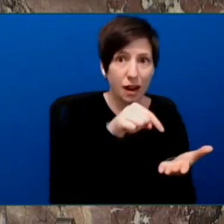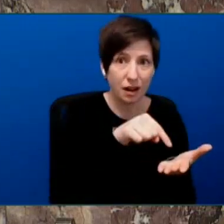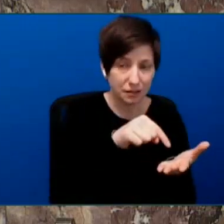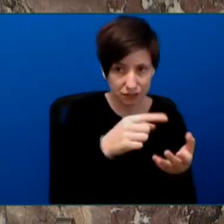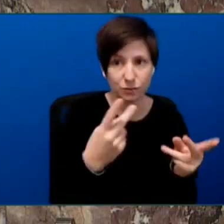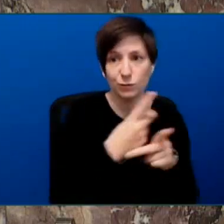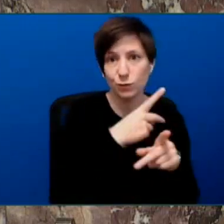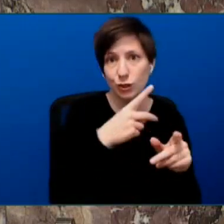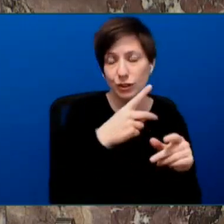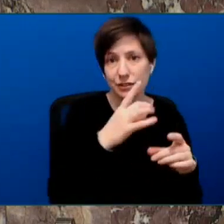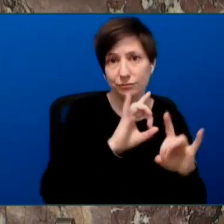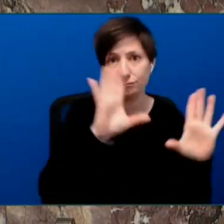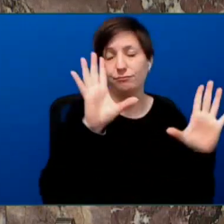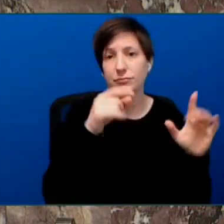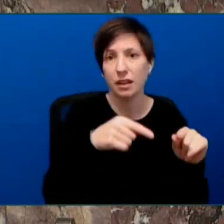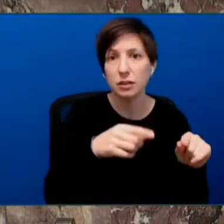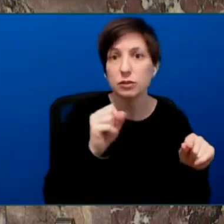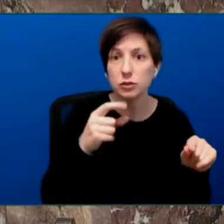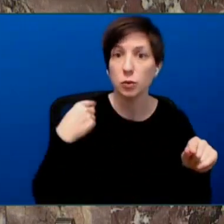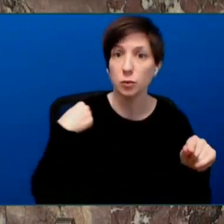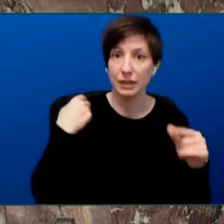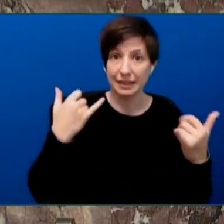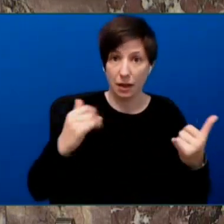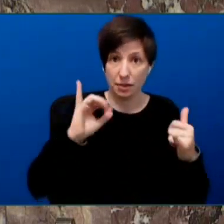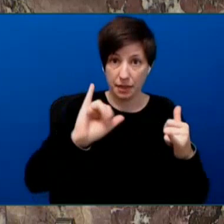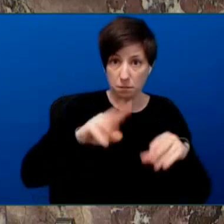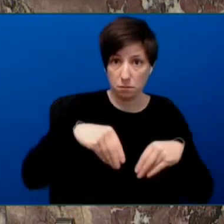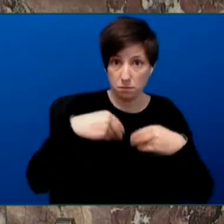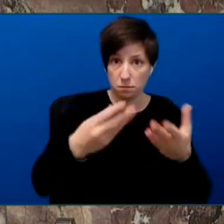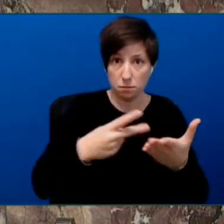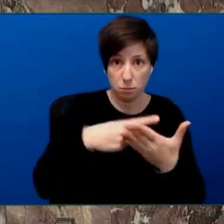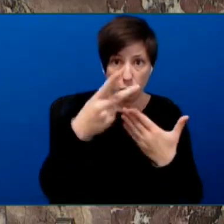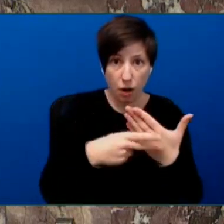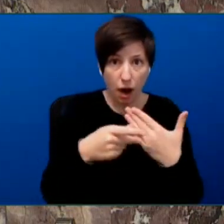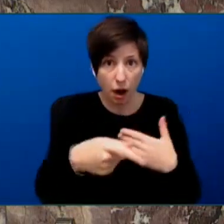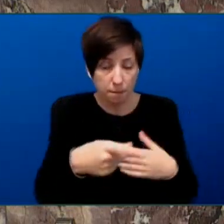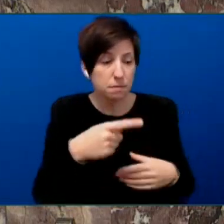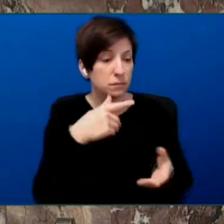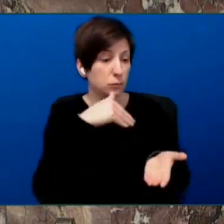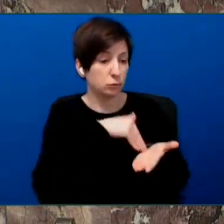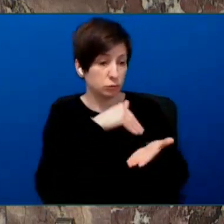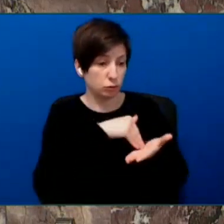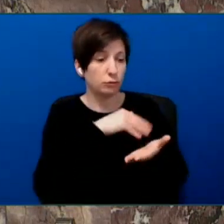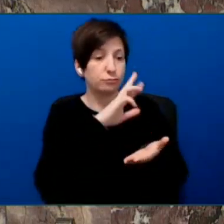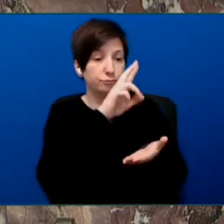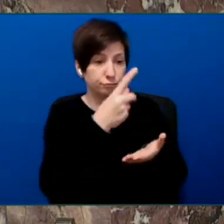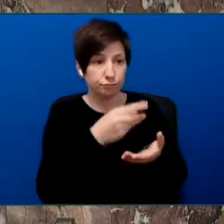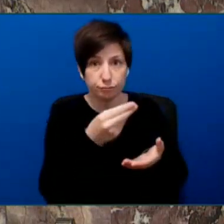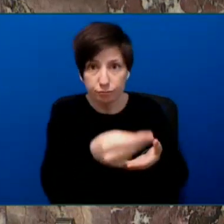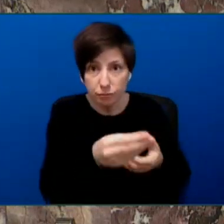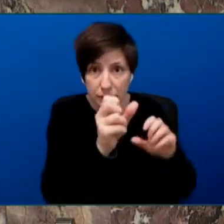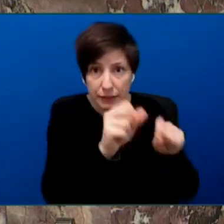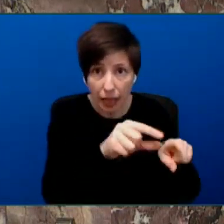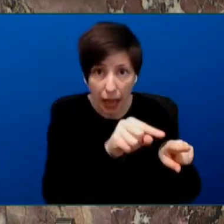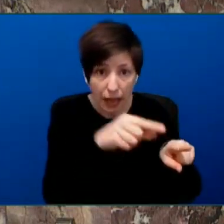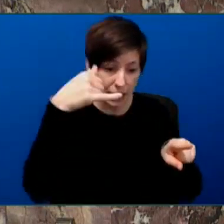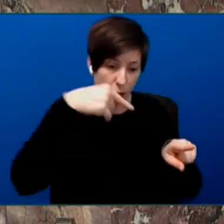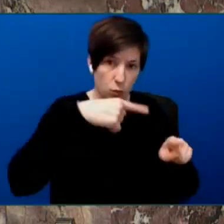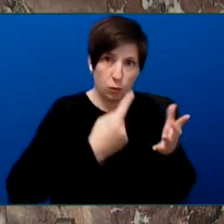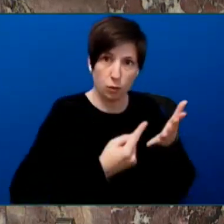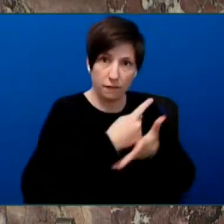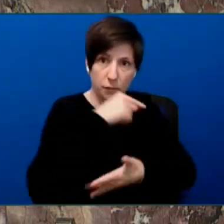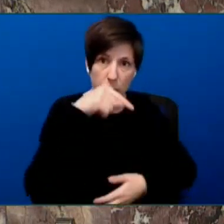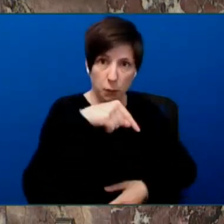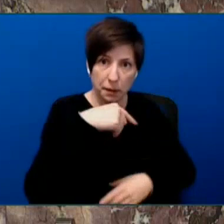is under review by the provincial health officers, so that we can ensure that it meets the needs that people have